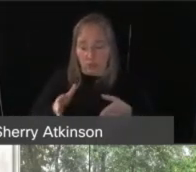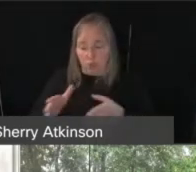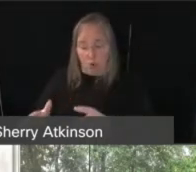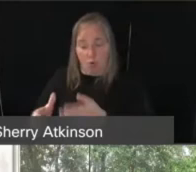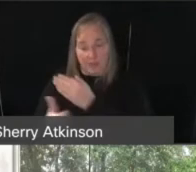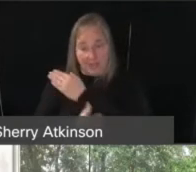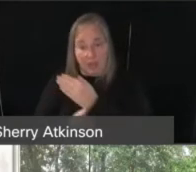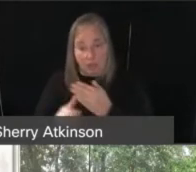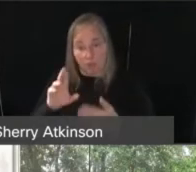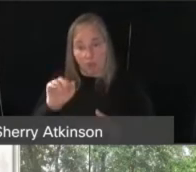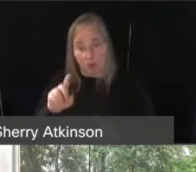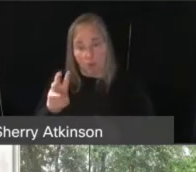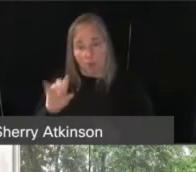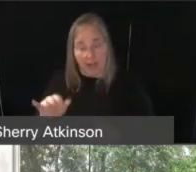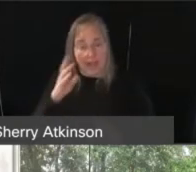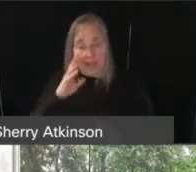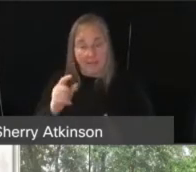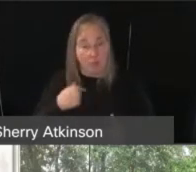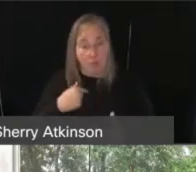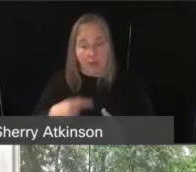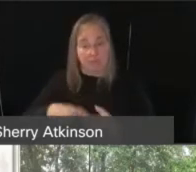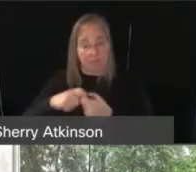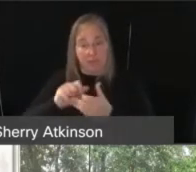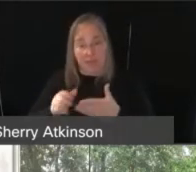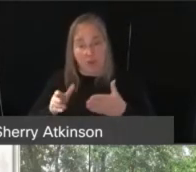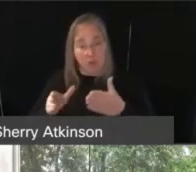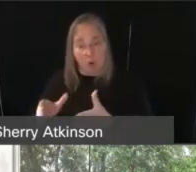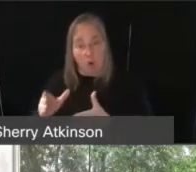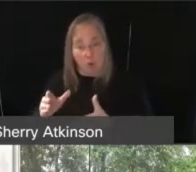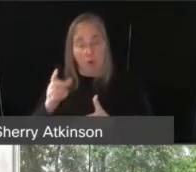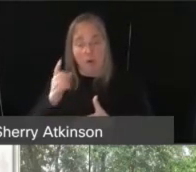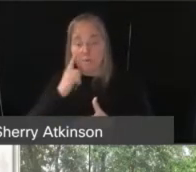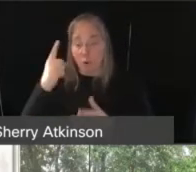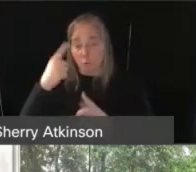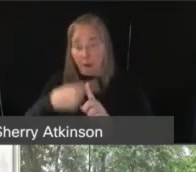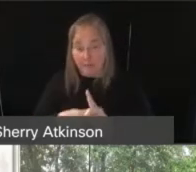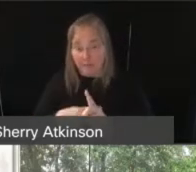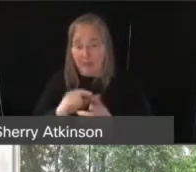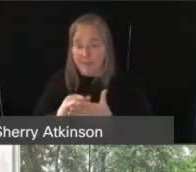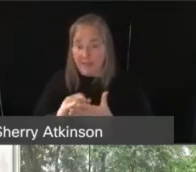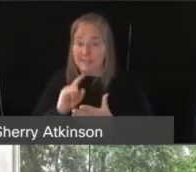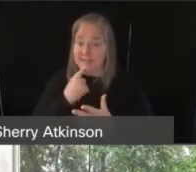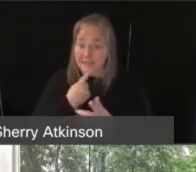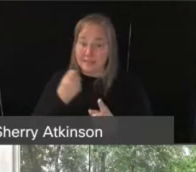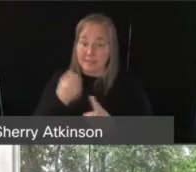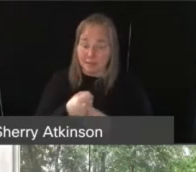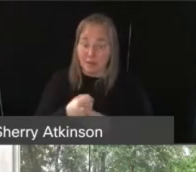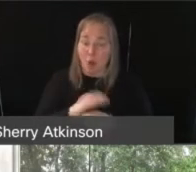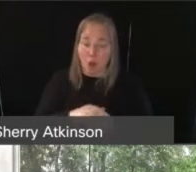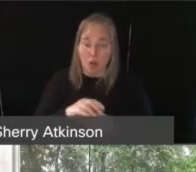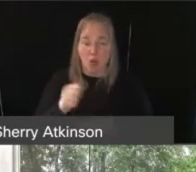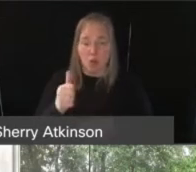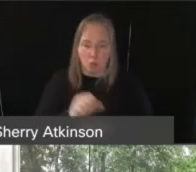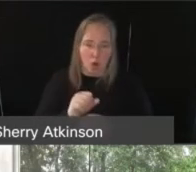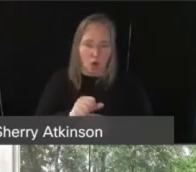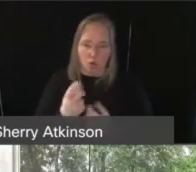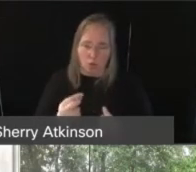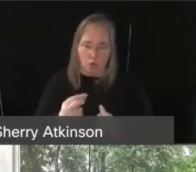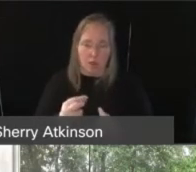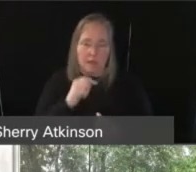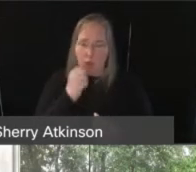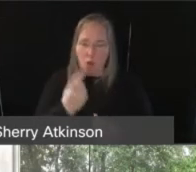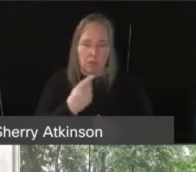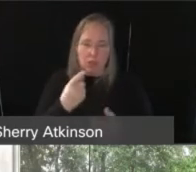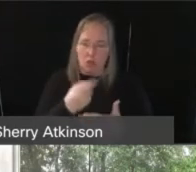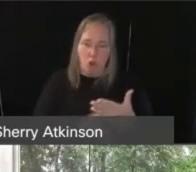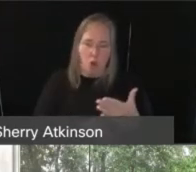we were to put the road out of service for a month, that would have significant impact on some of the work that you do. So it's not just the